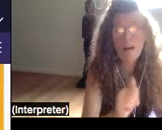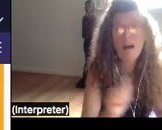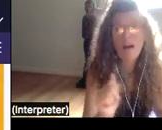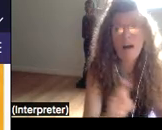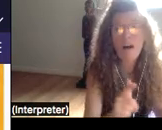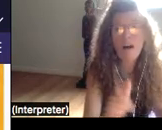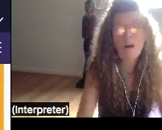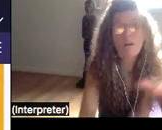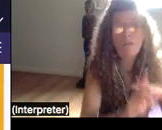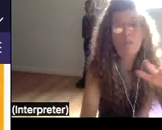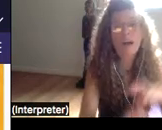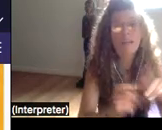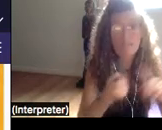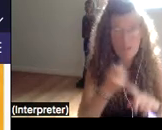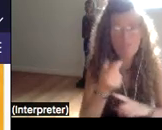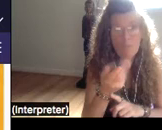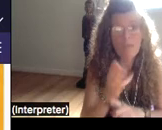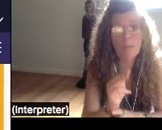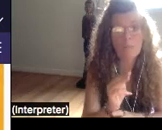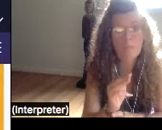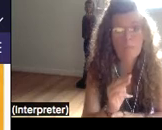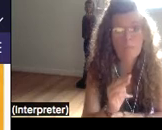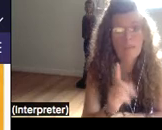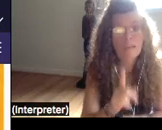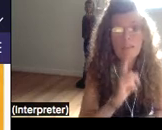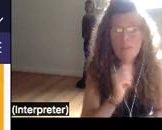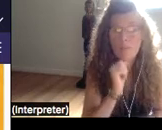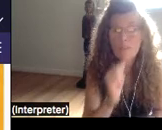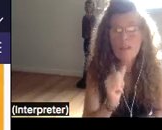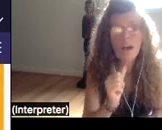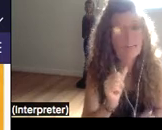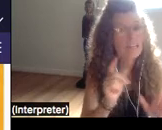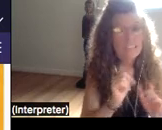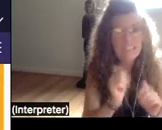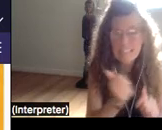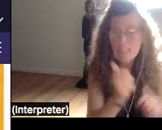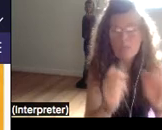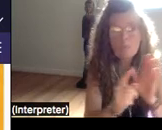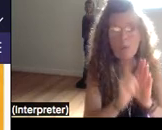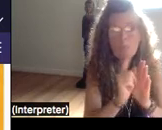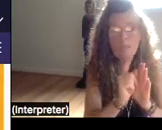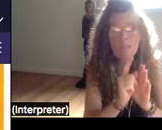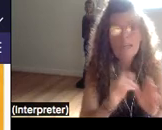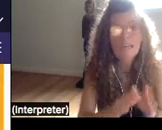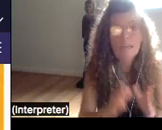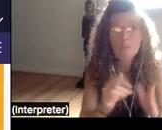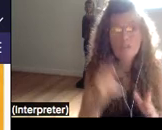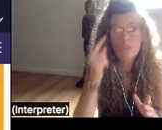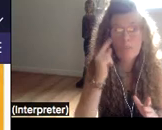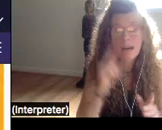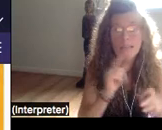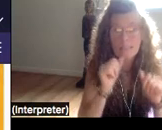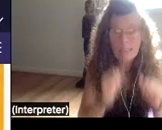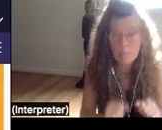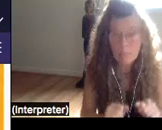despairs, all arise from them. There is not a single moment in which